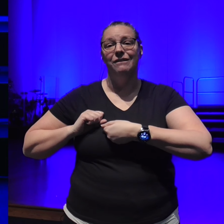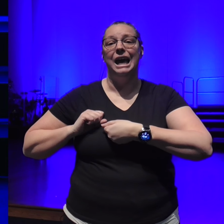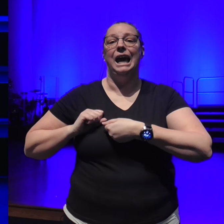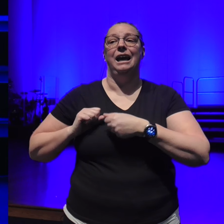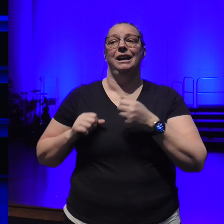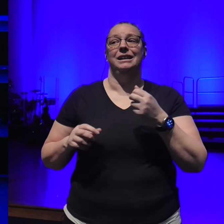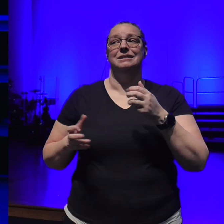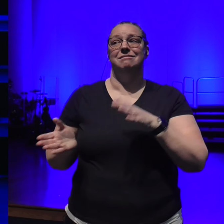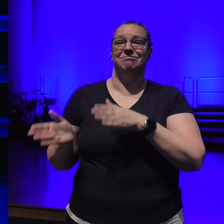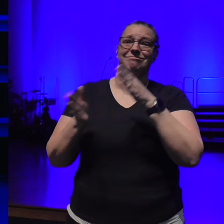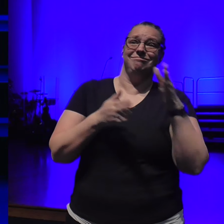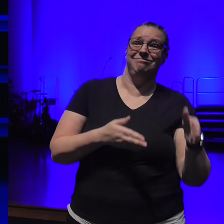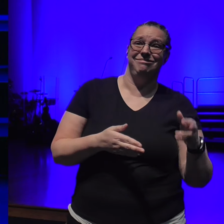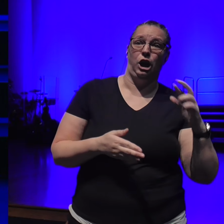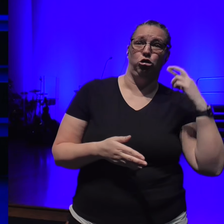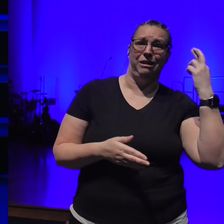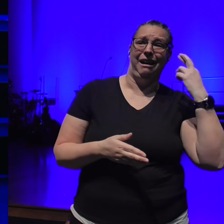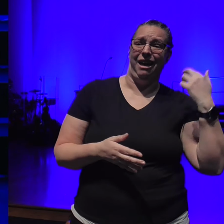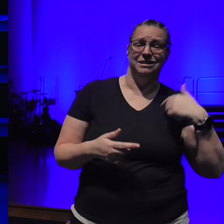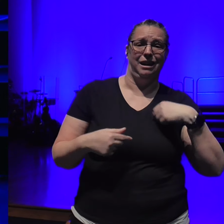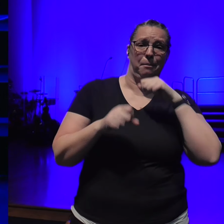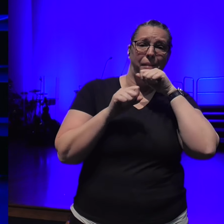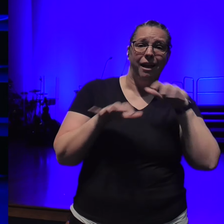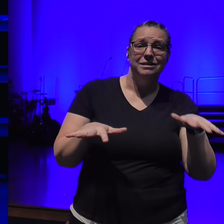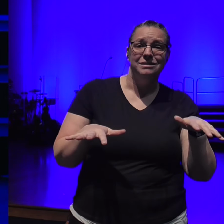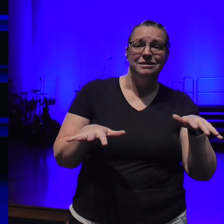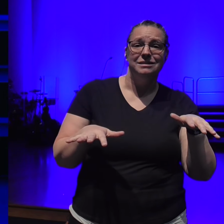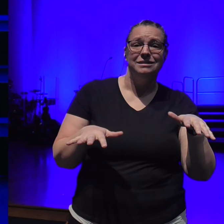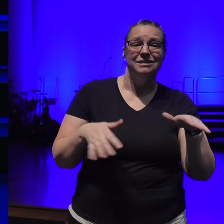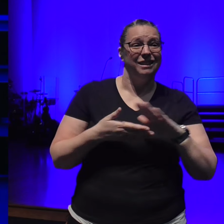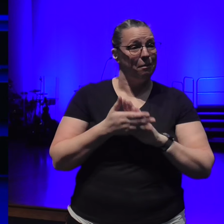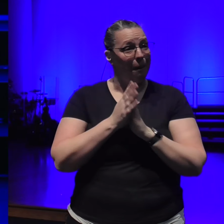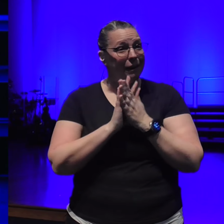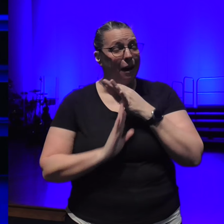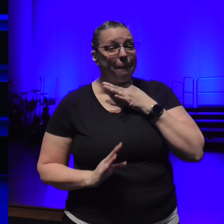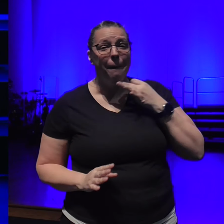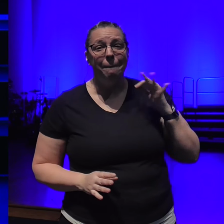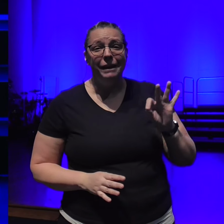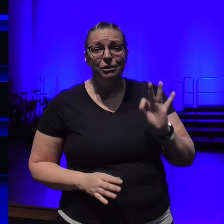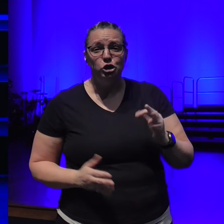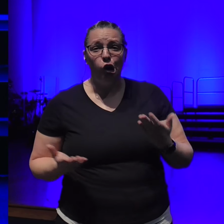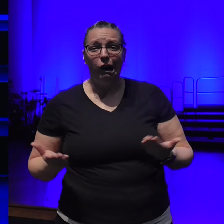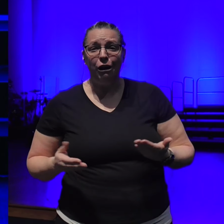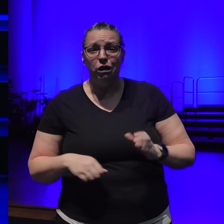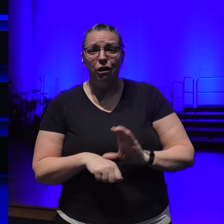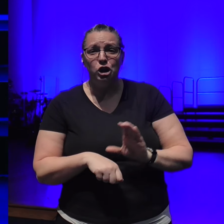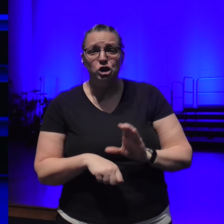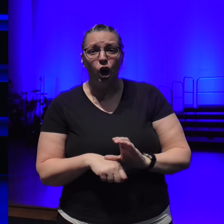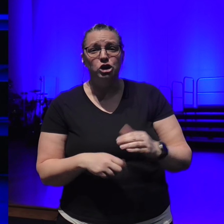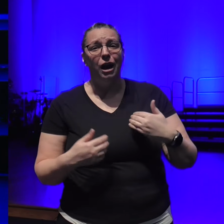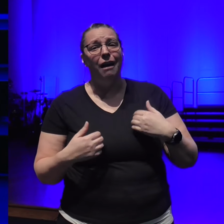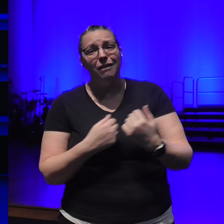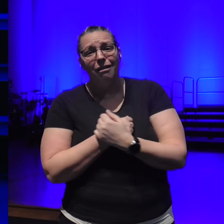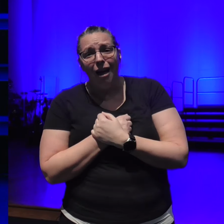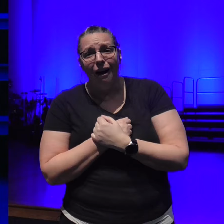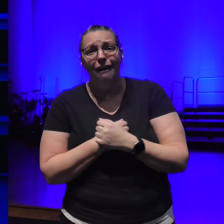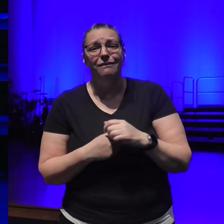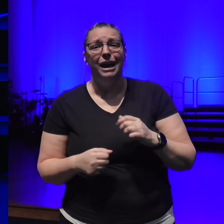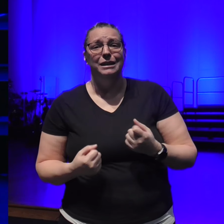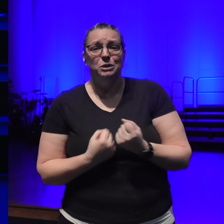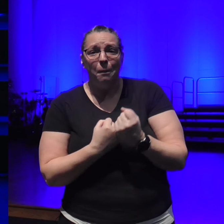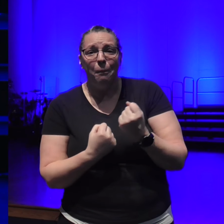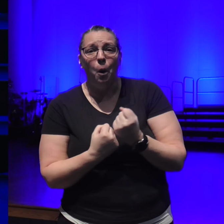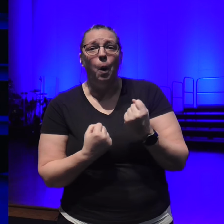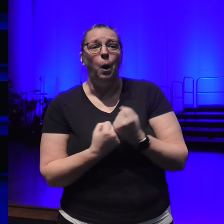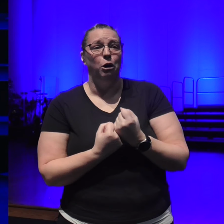how blessed I am, of getting to be a minister here at Mile High Church, to have such love and support from the spiritual community, to get